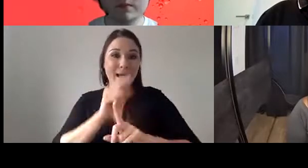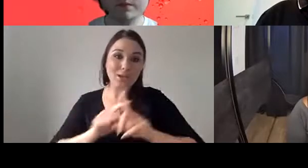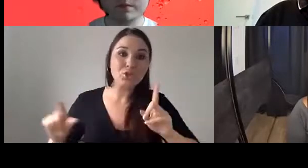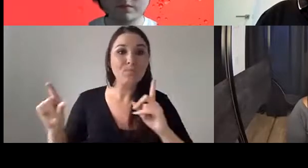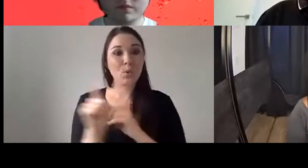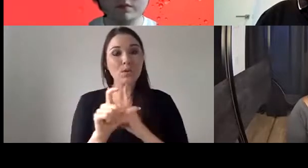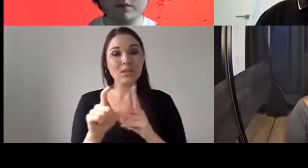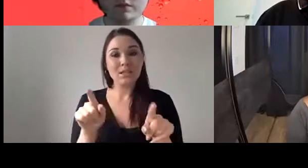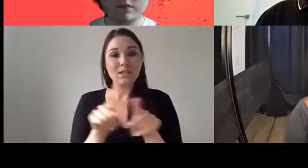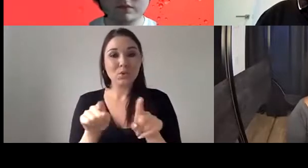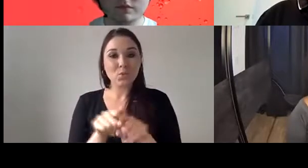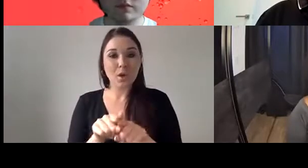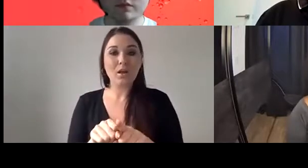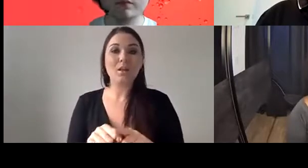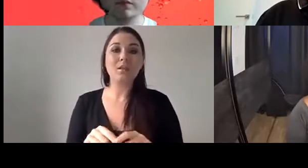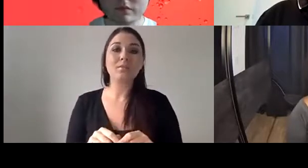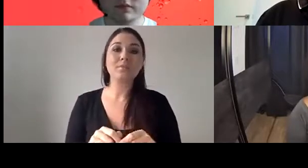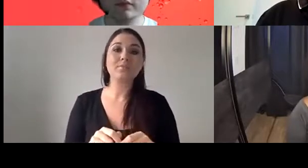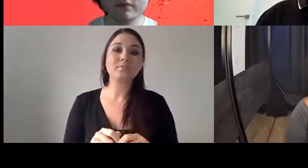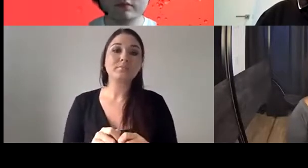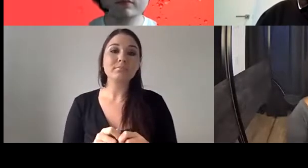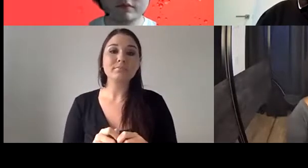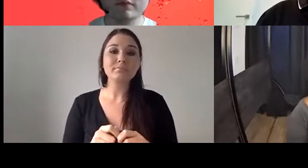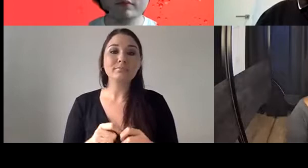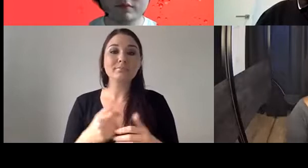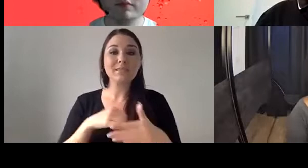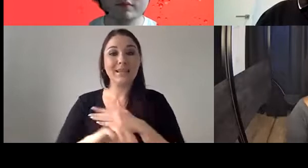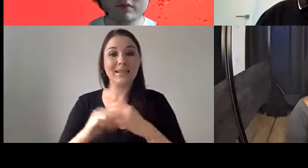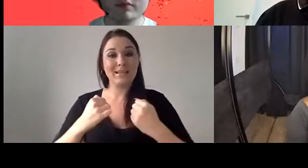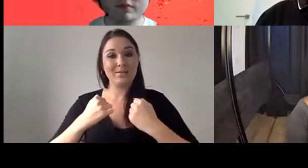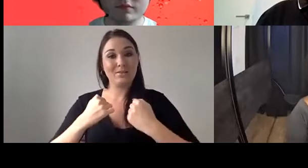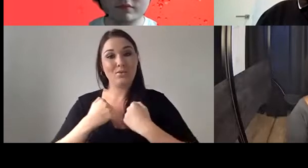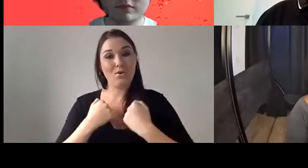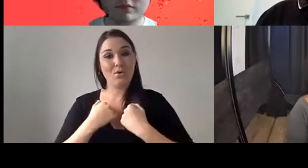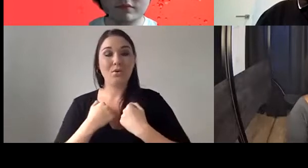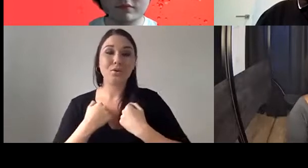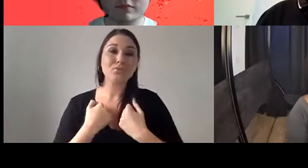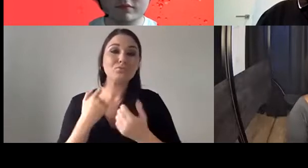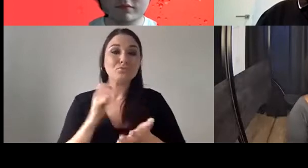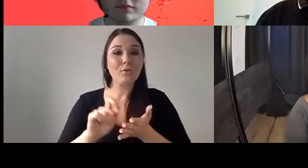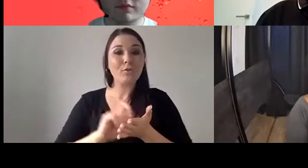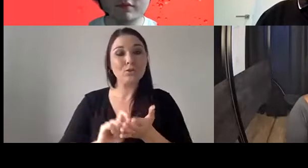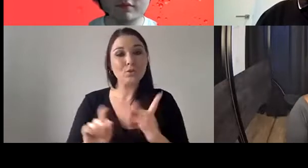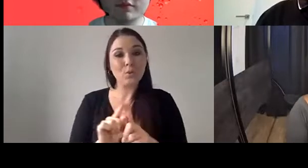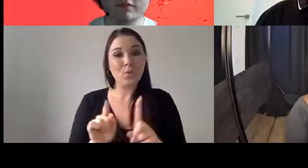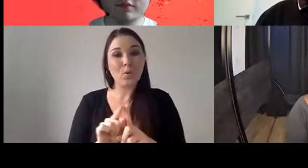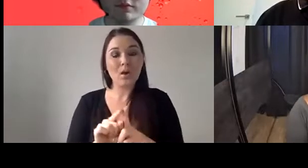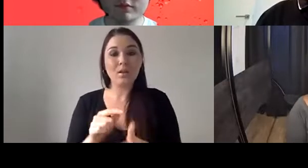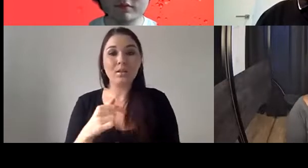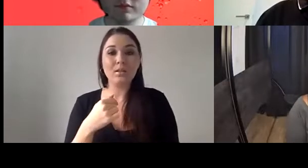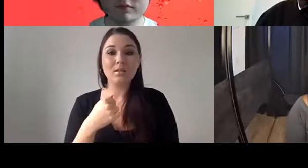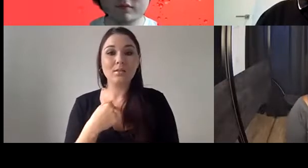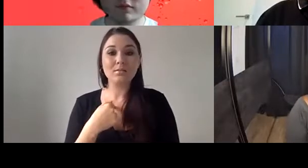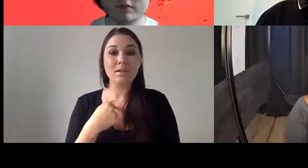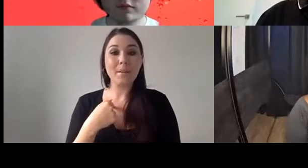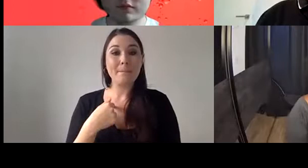are implanted, and obviously for our employees as well. I've been engineering